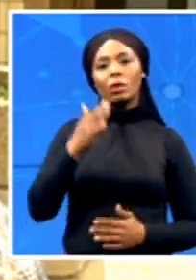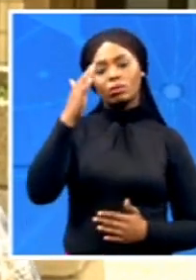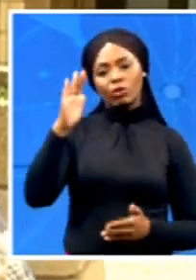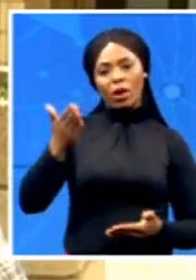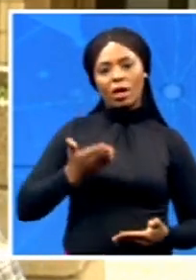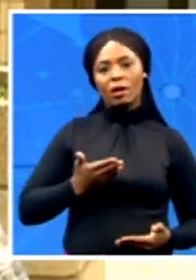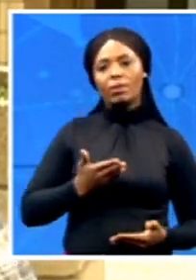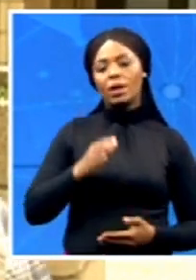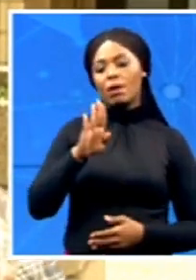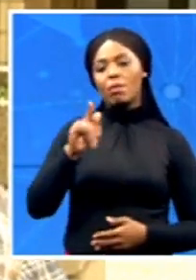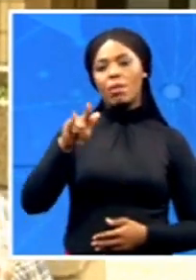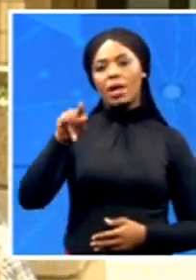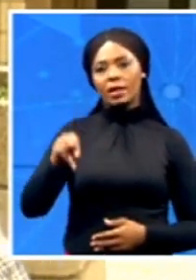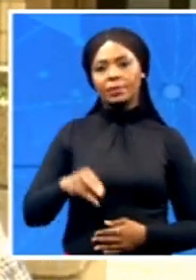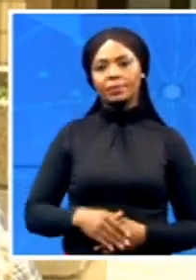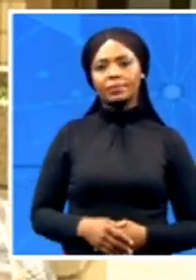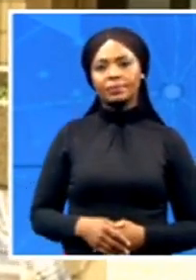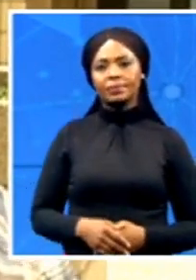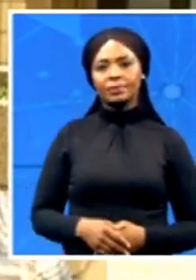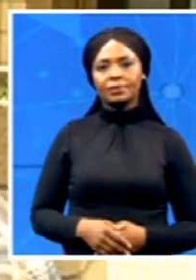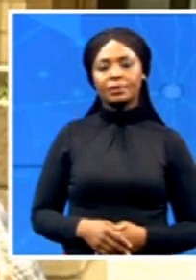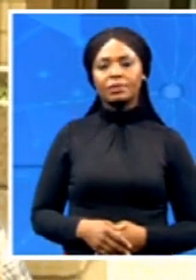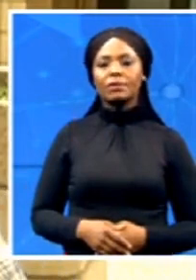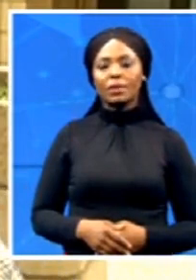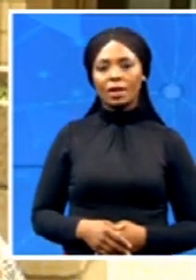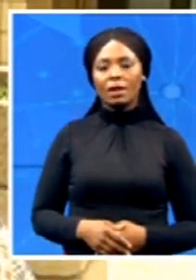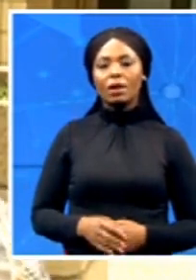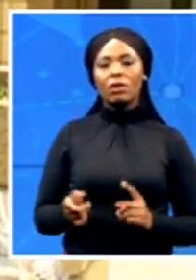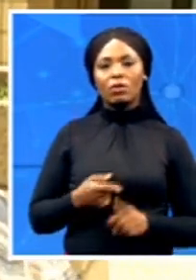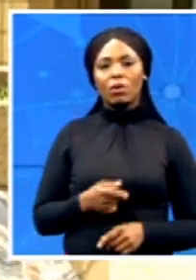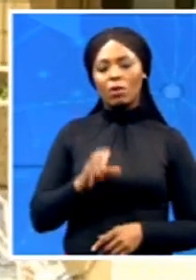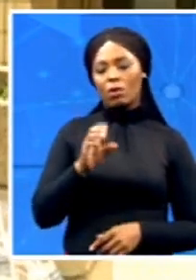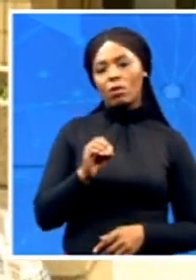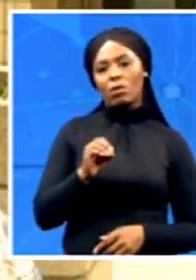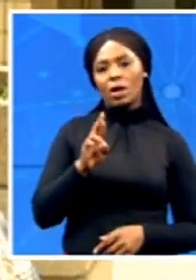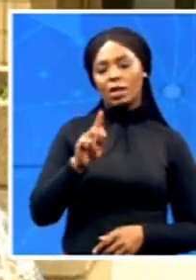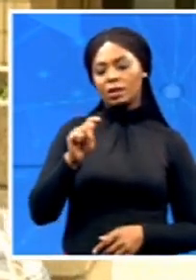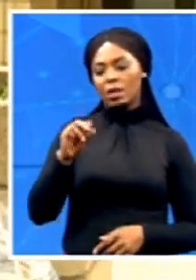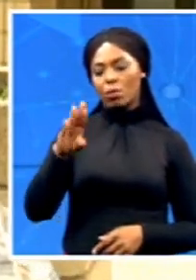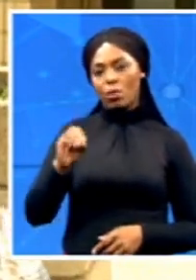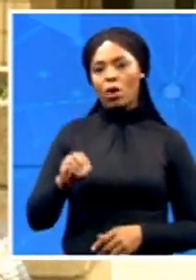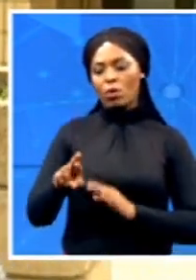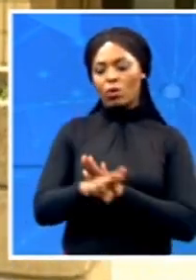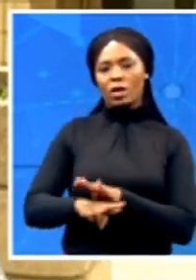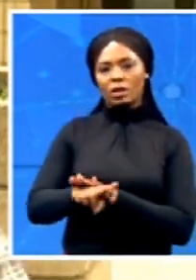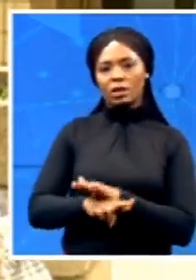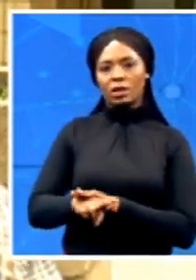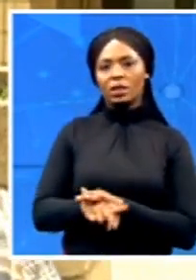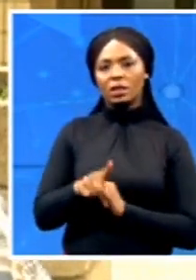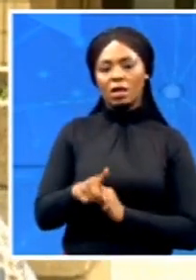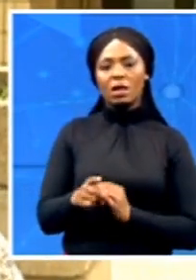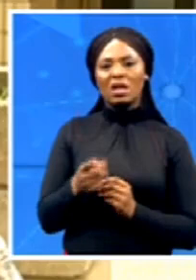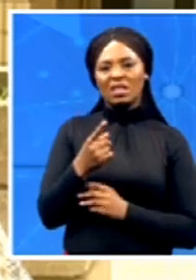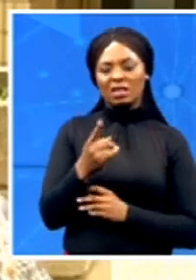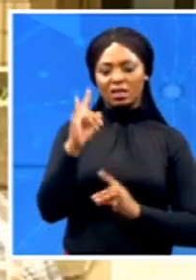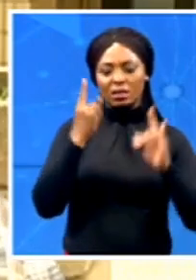hub in the Ora Tambo region, and yes, it is true, it is one of the most congested towns here in the Eastern Cape. It is a